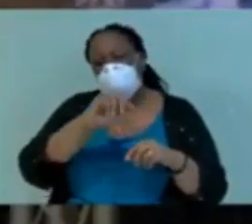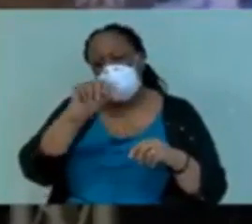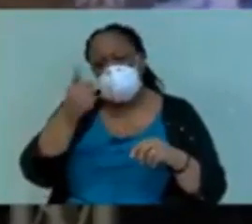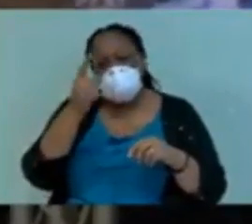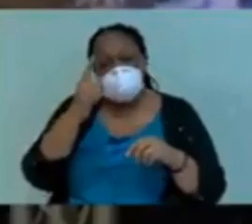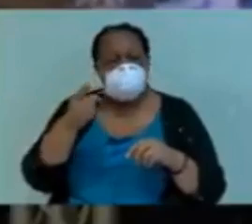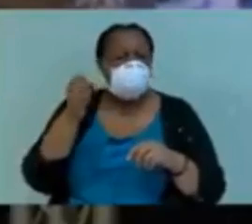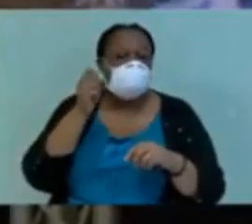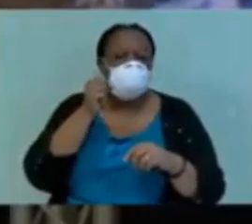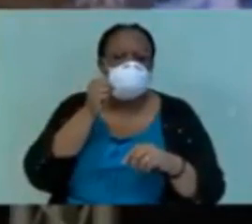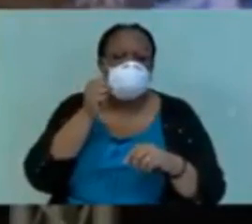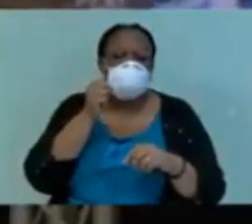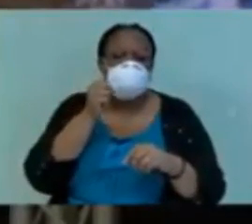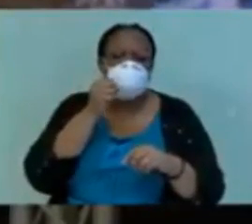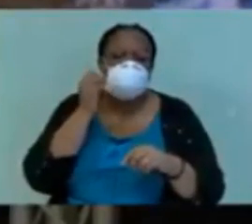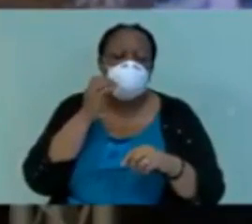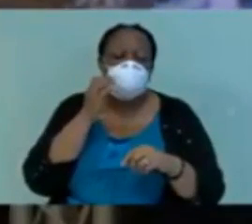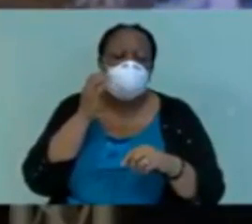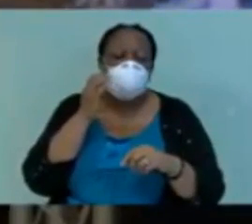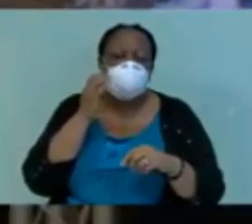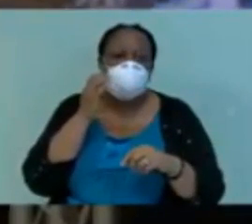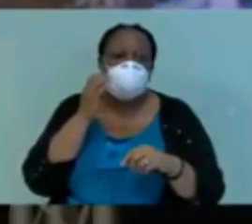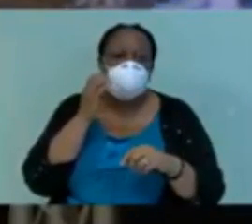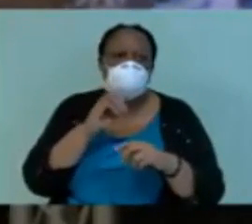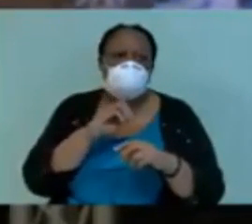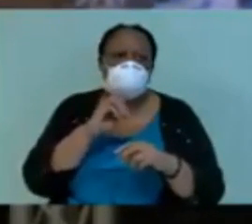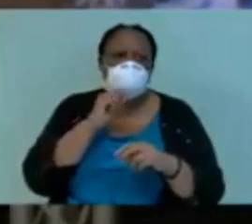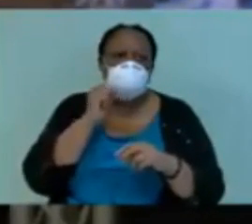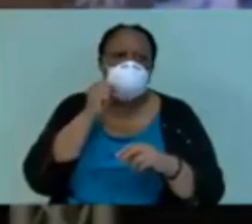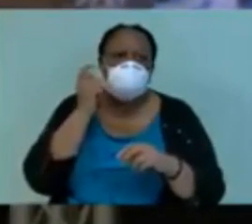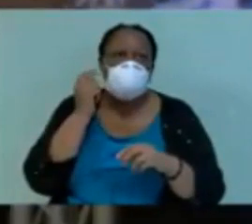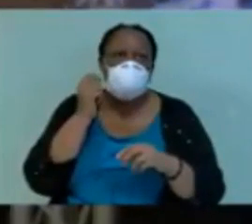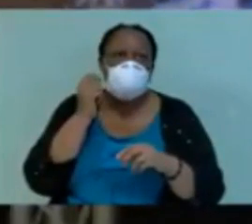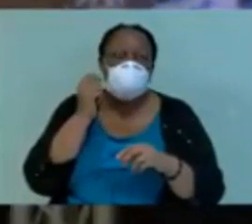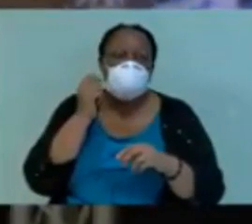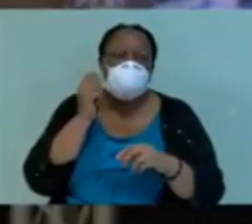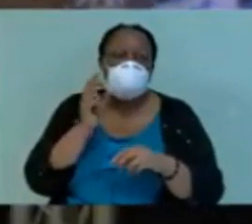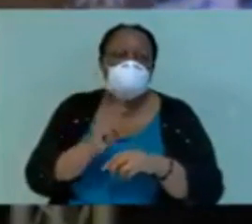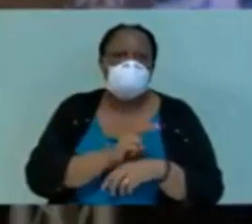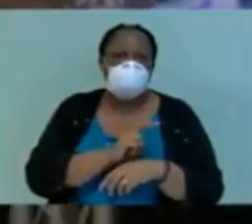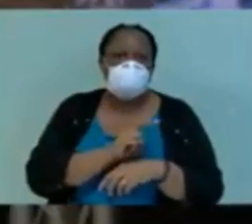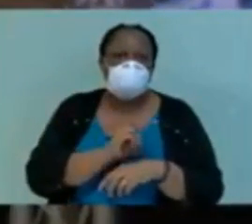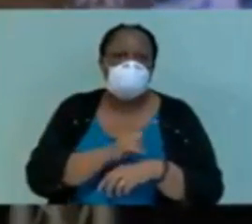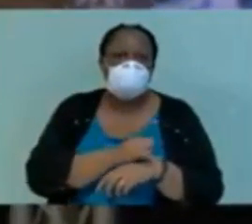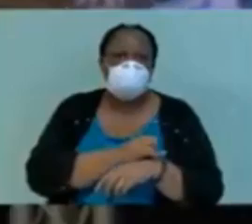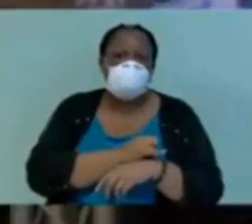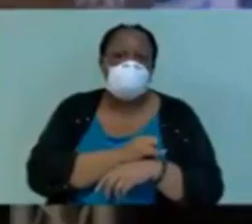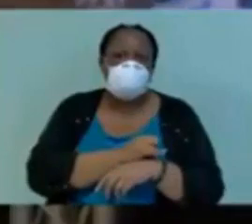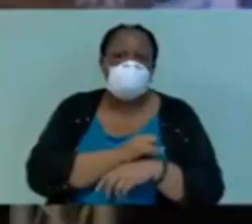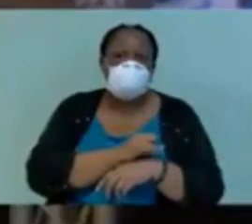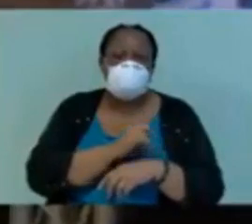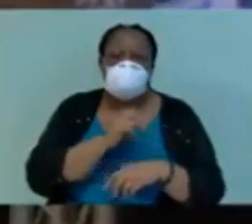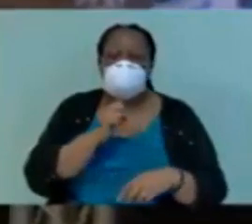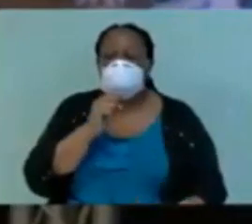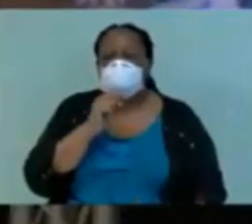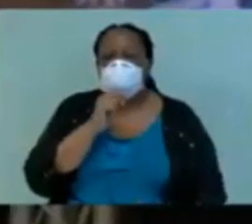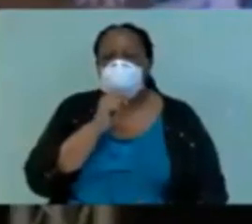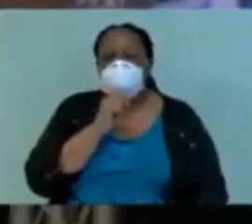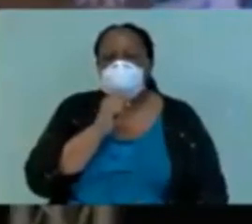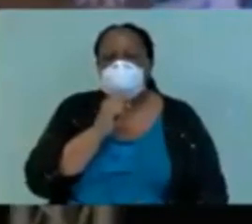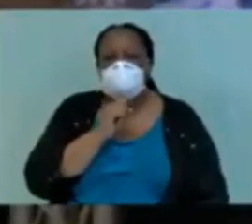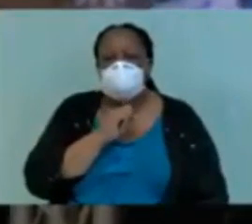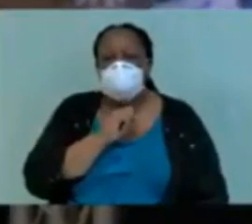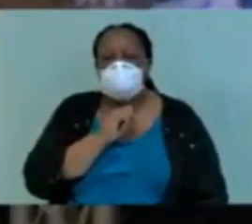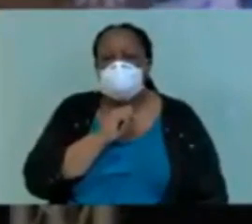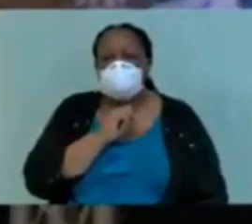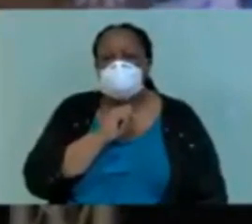us in getting the information out and keeping you informed as well in terms of what is happening here in St. Kitts and